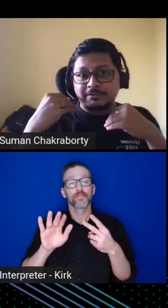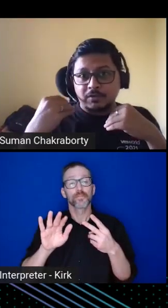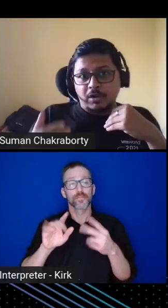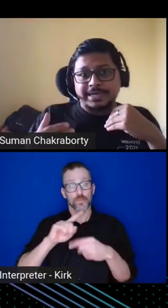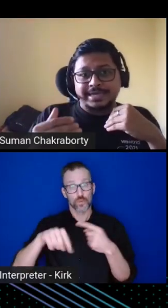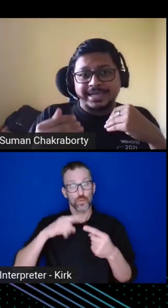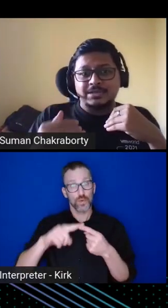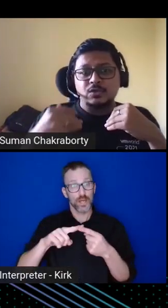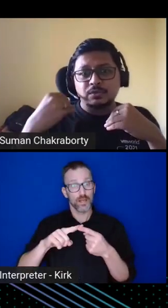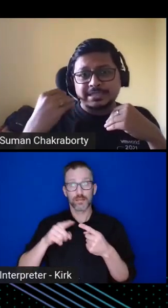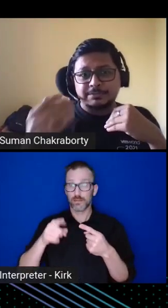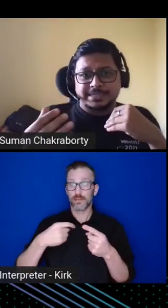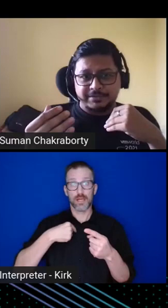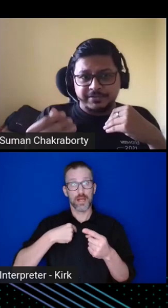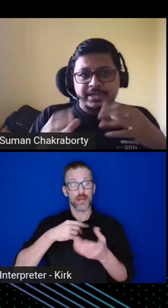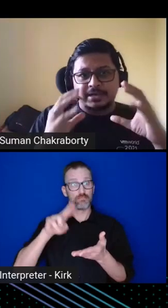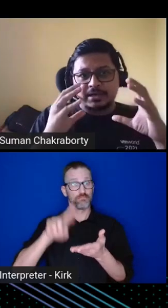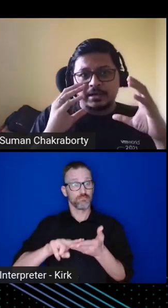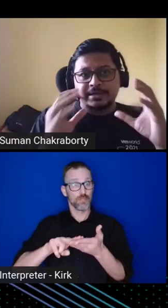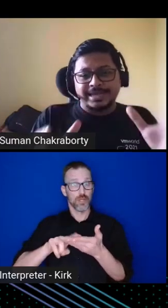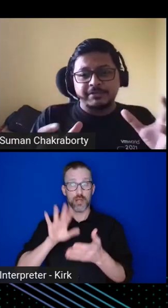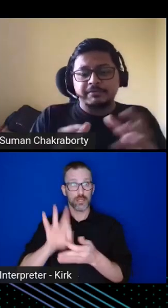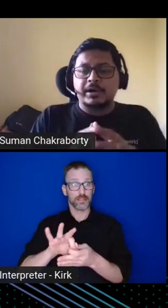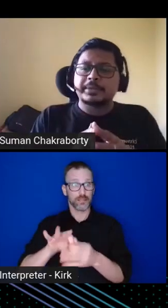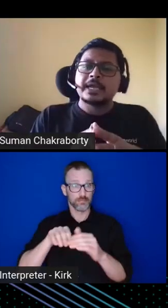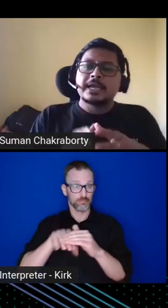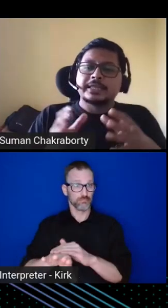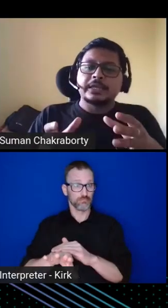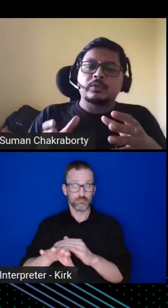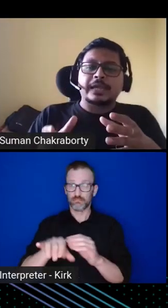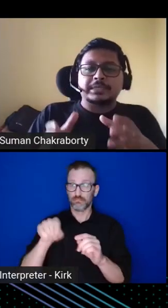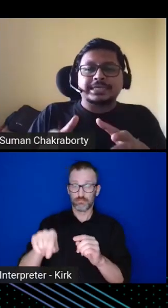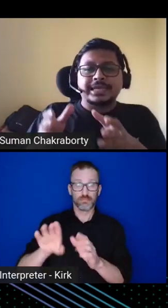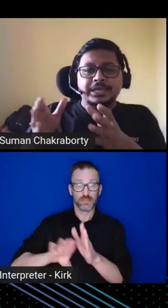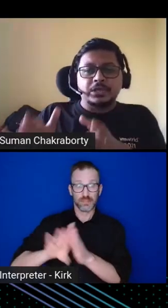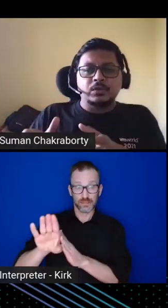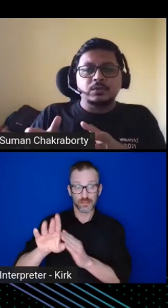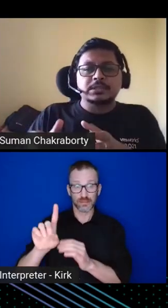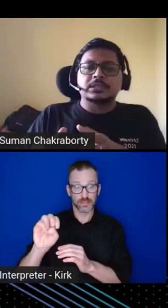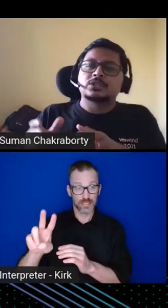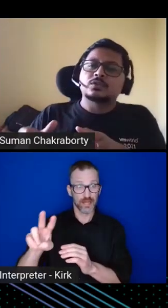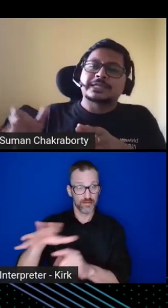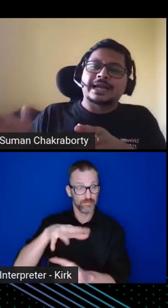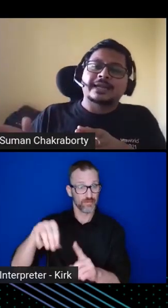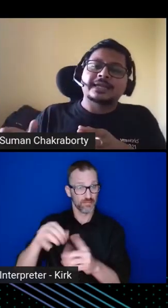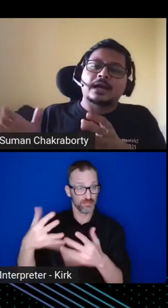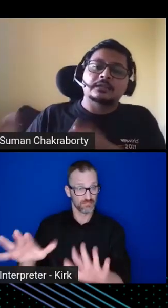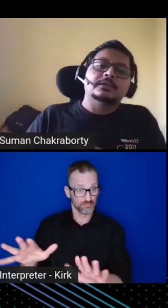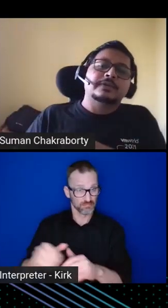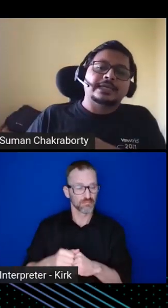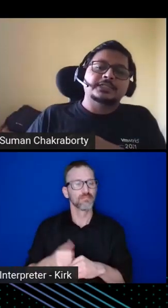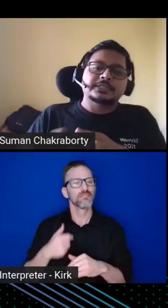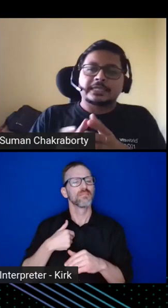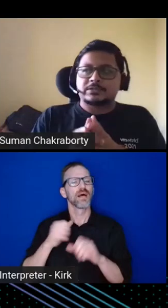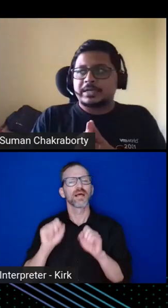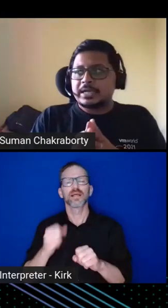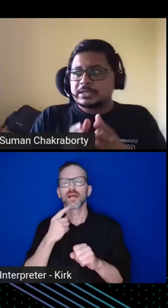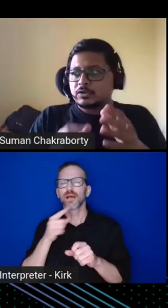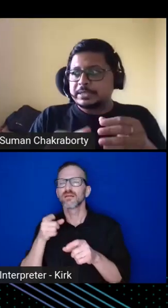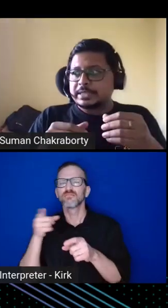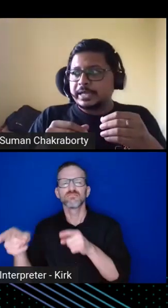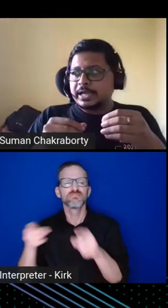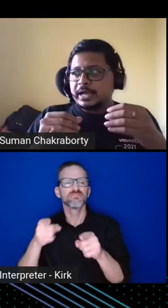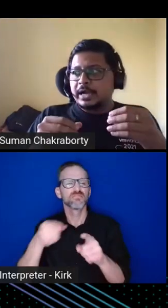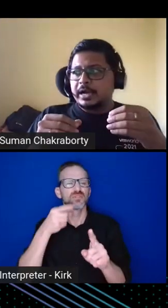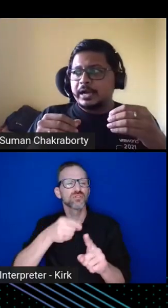once you have logged in into this specific dev environment, then you can basically use to target other credentials as well.